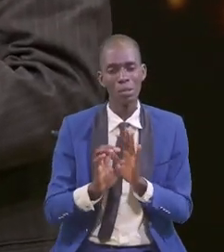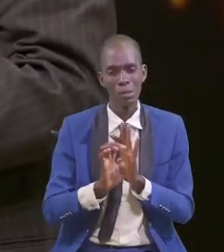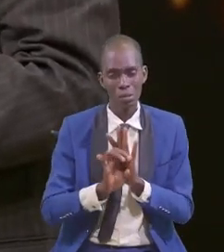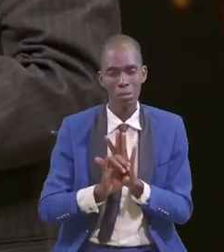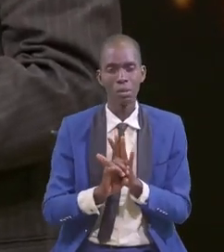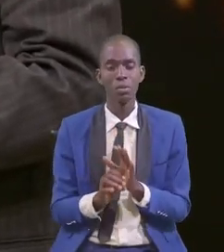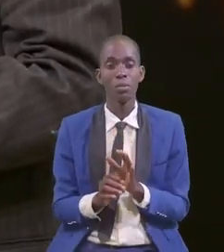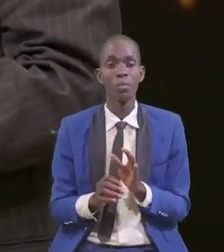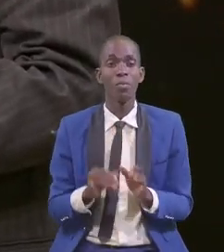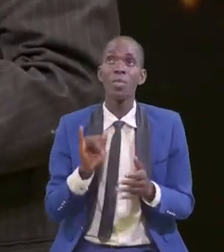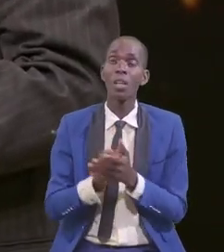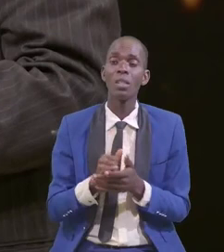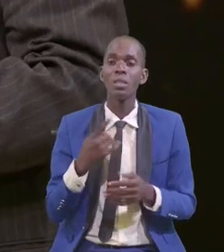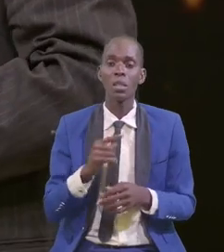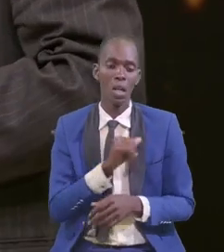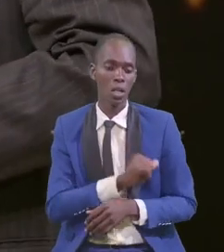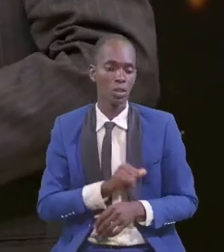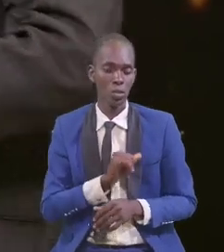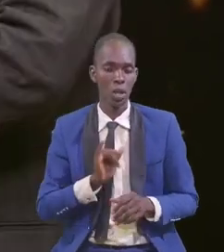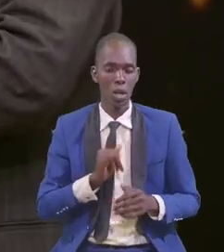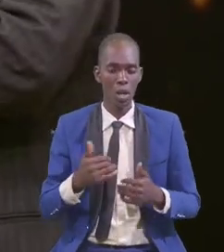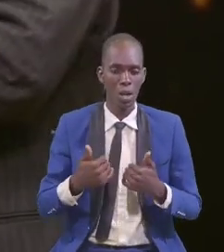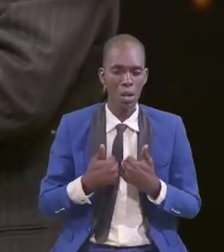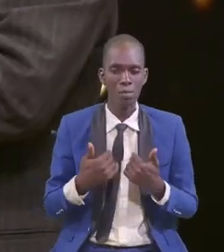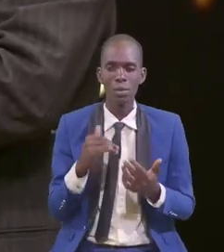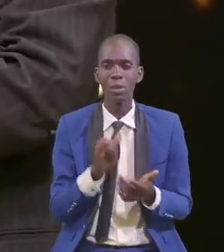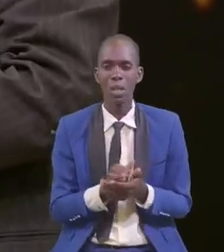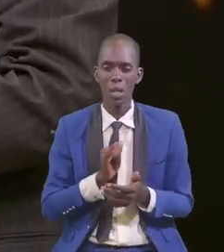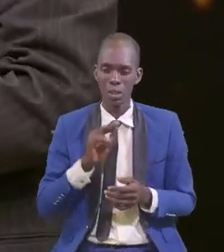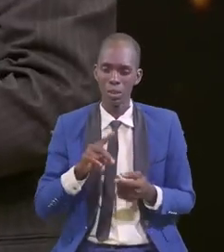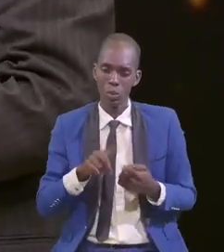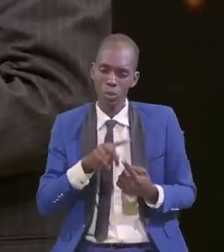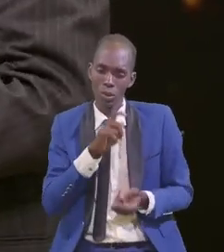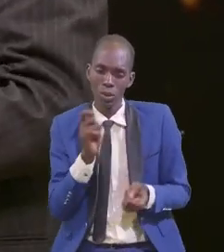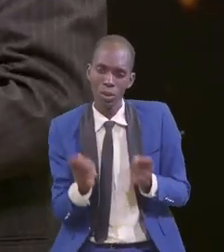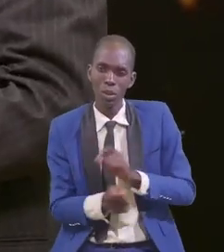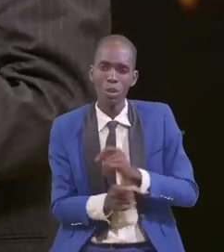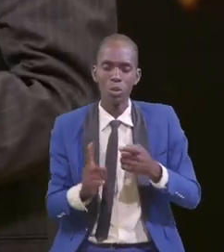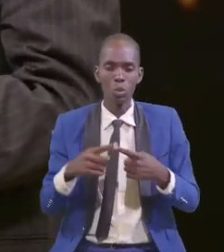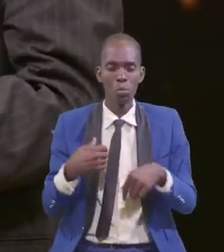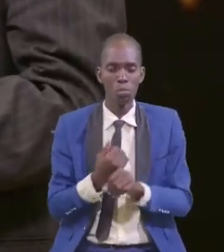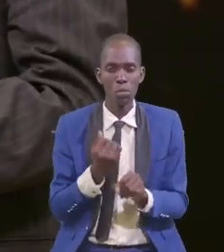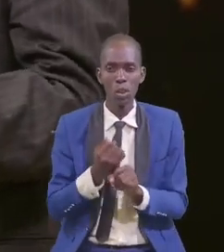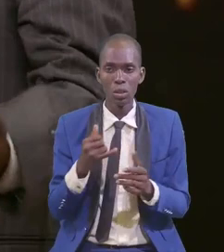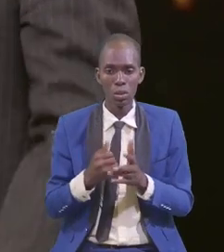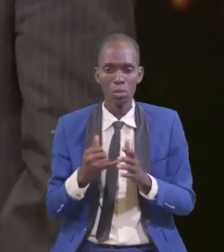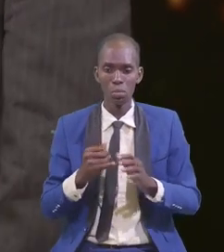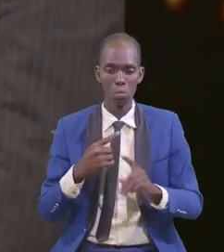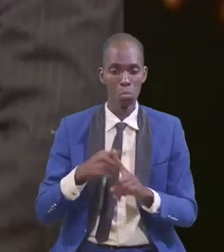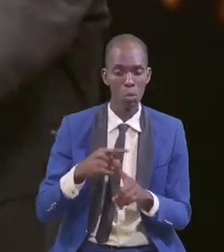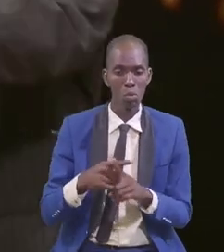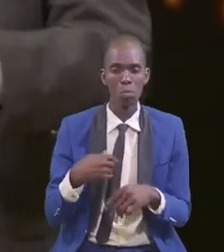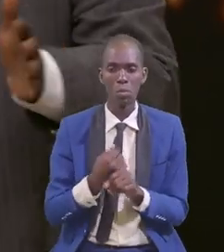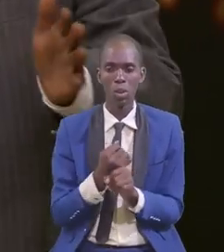bear, attitudes I wear, that I need to turn around, make it bright, make it positive, make